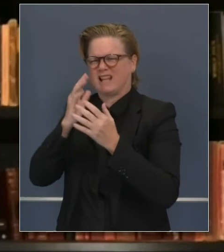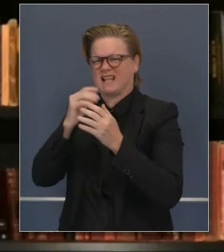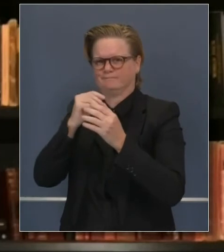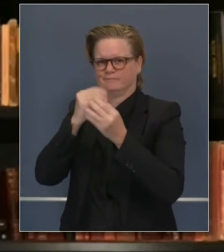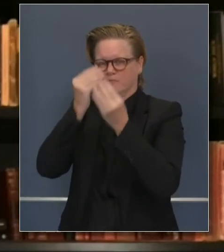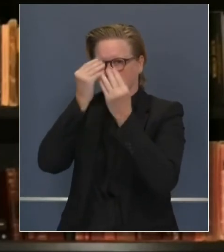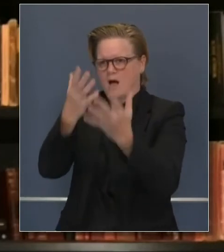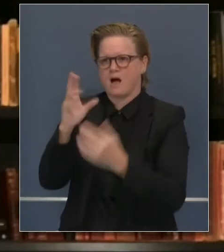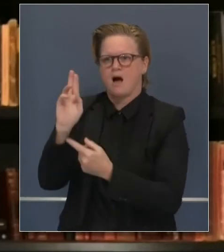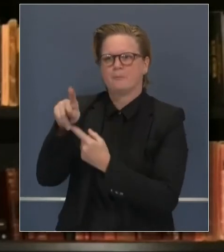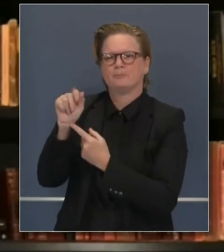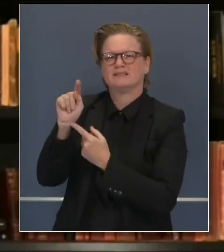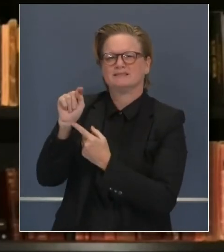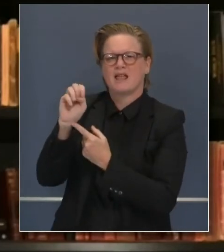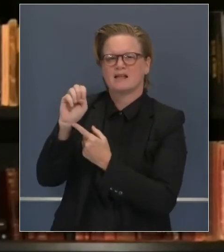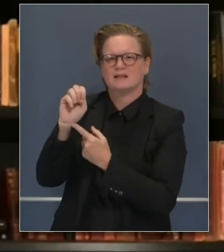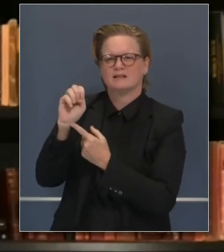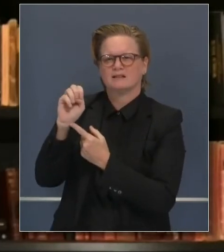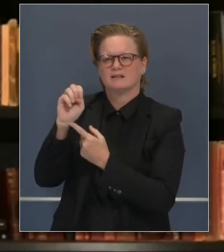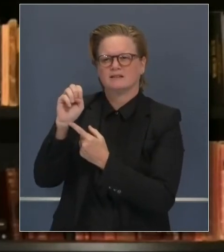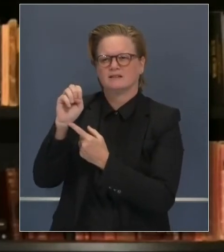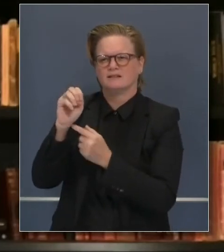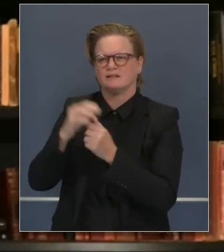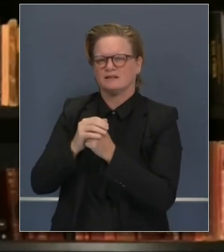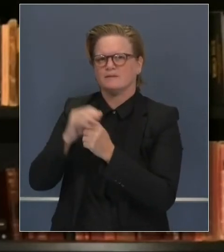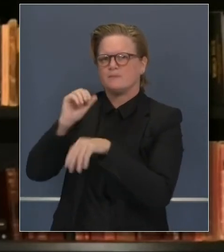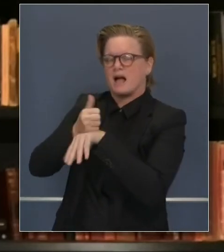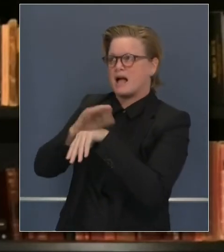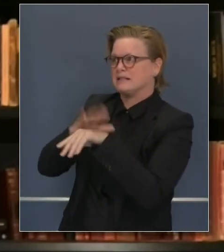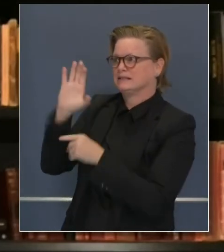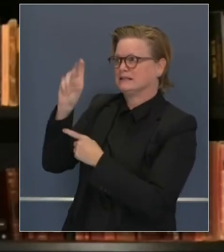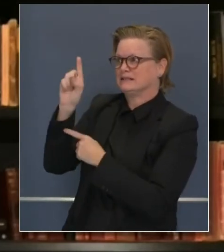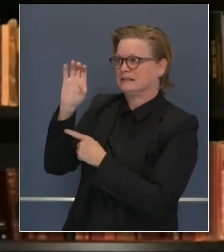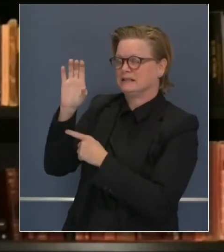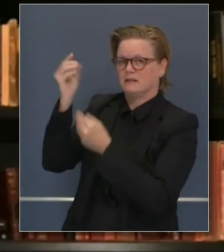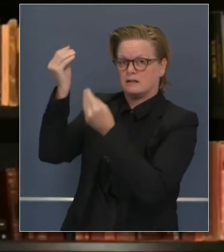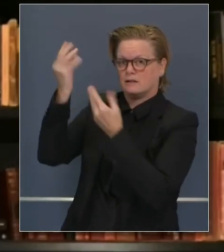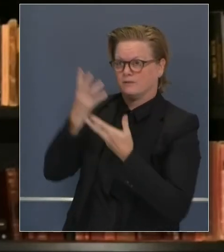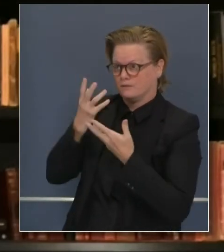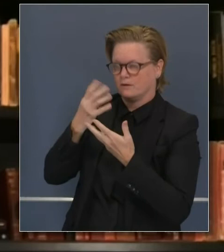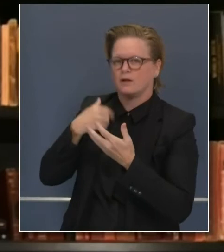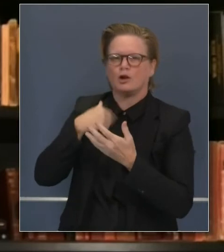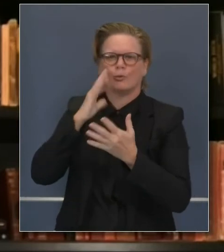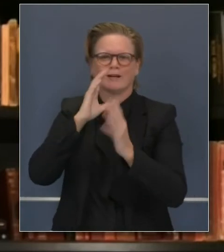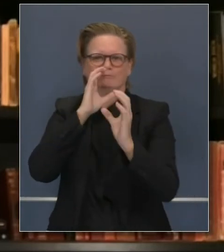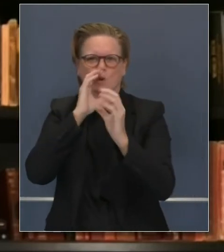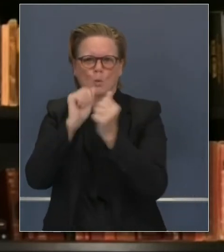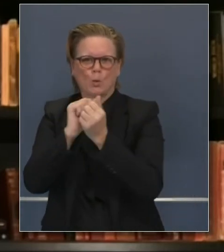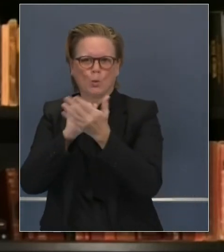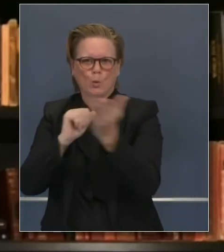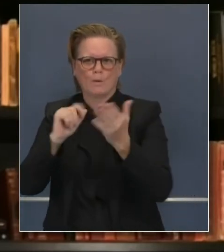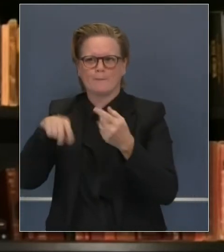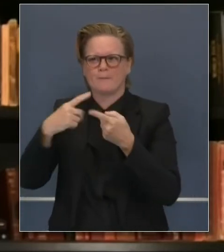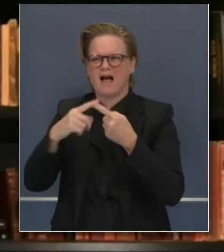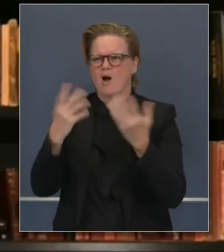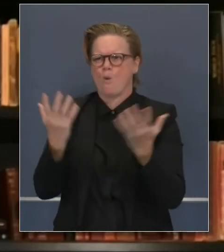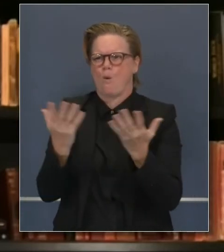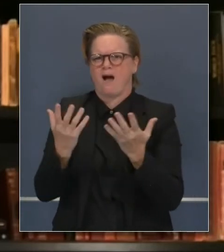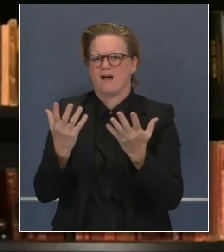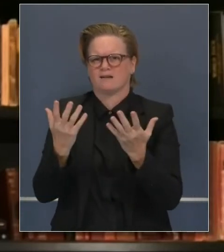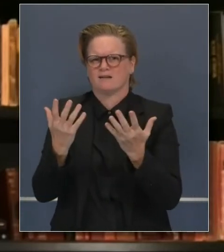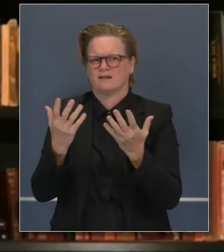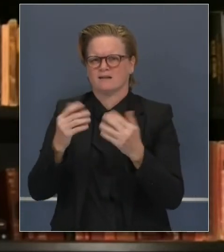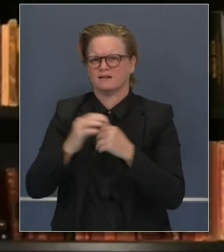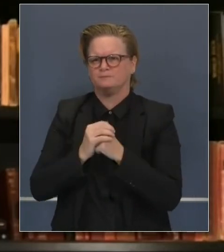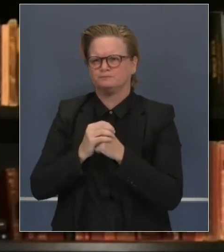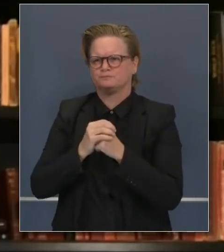opportunity to perhaps socialize what the state is looking to do to perhaps mirror and codify the new